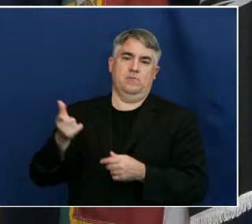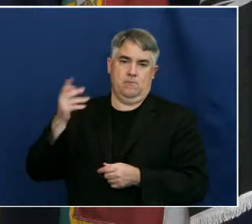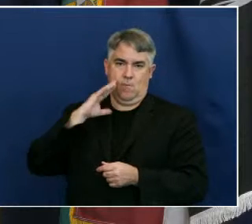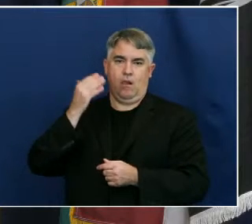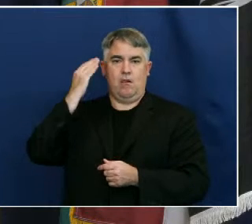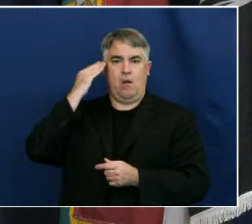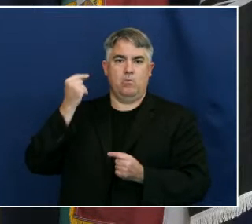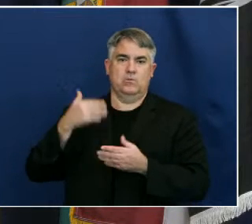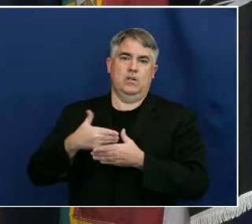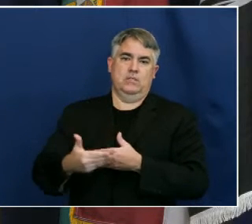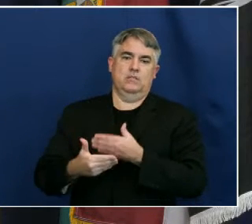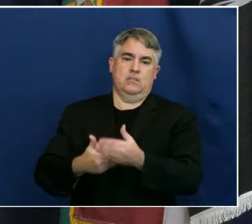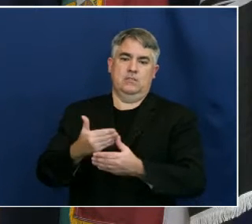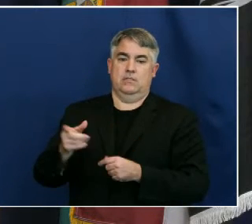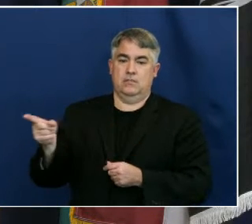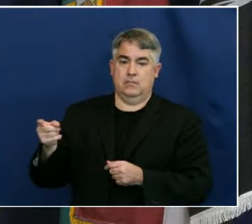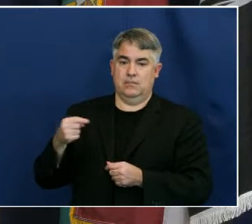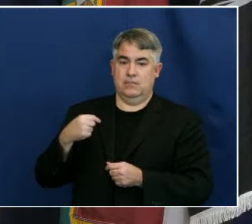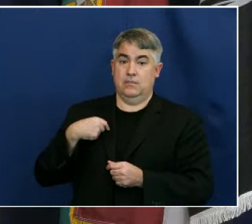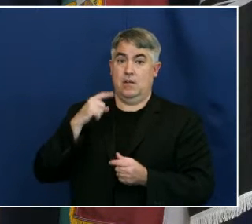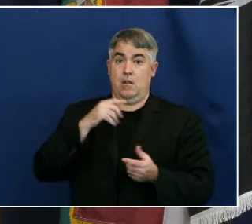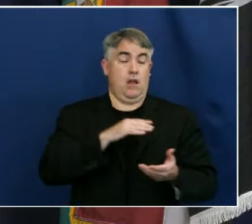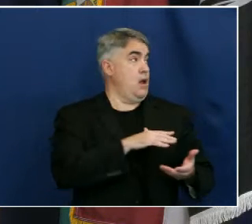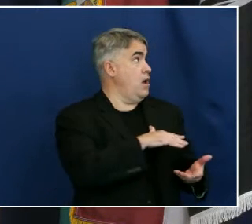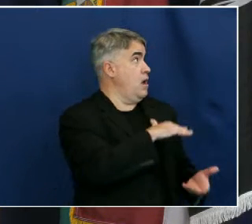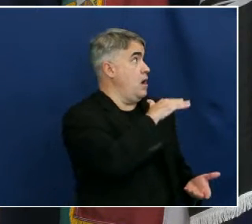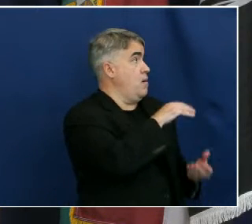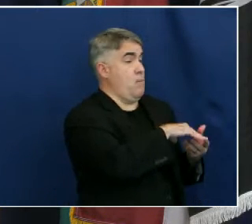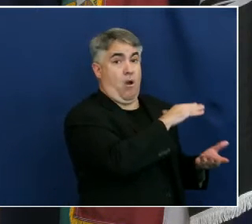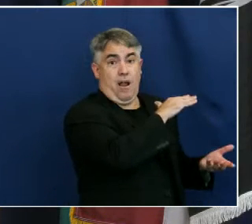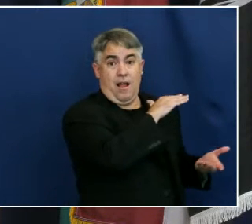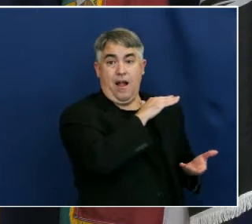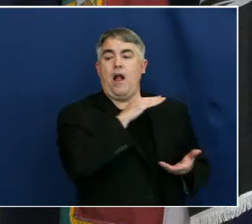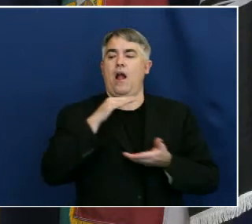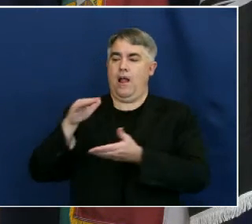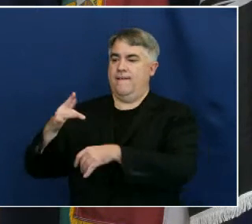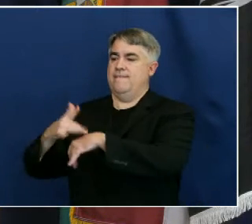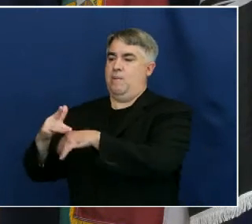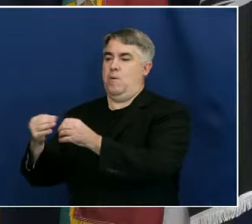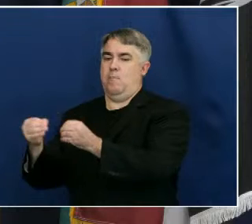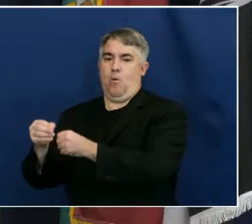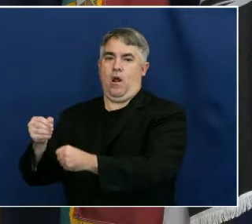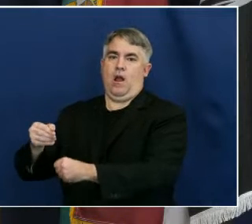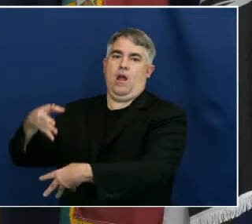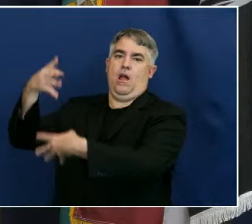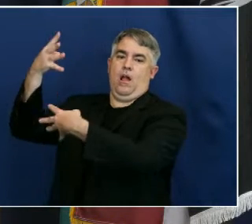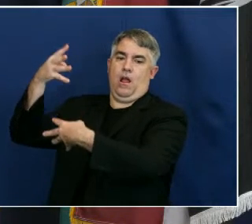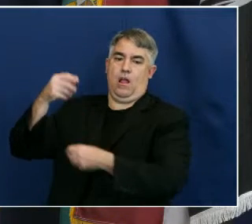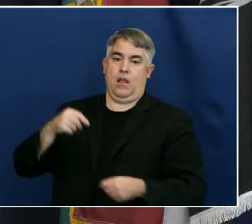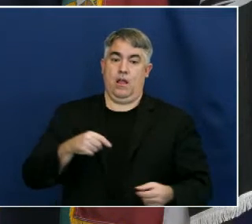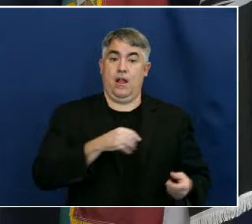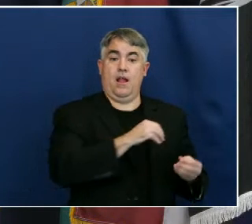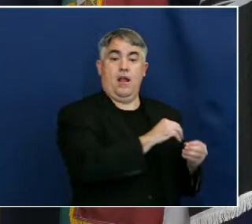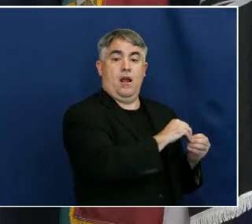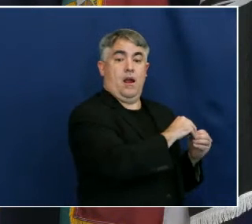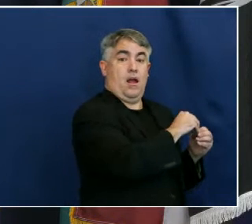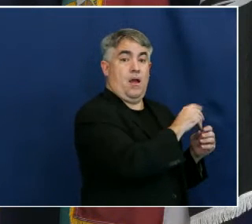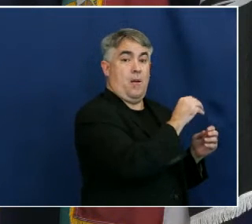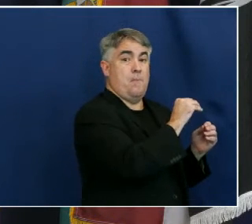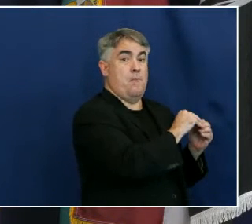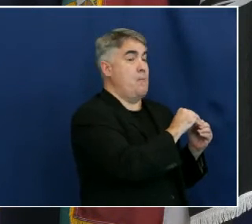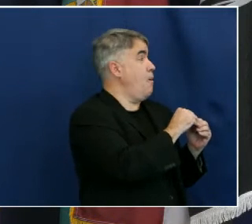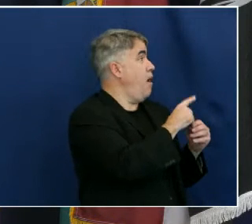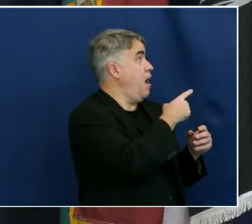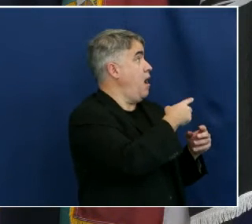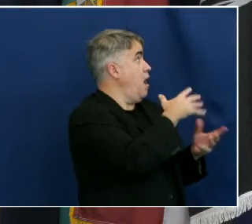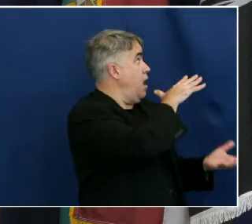shipments and increased arrival of more vaccines. And so we think it's appropriate. We think we have multiple sites that will be able to get